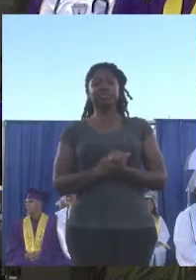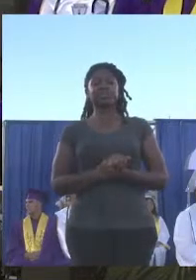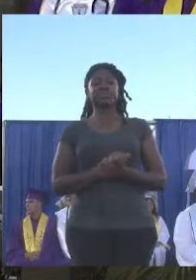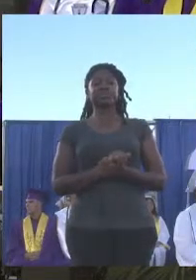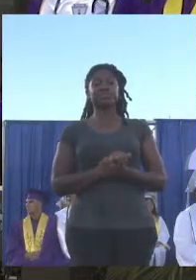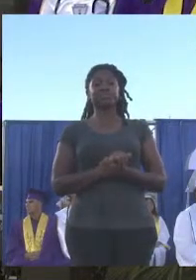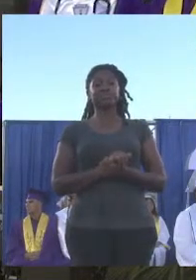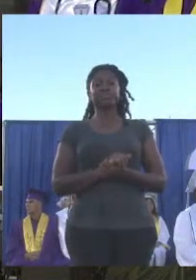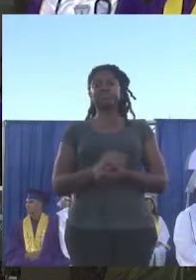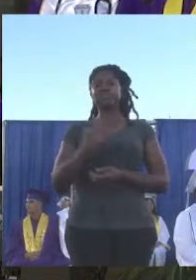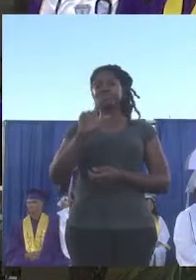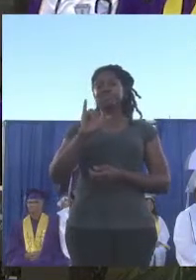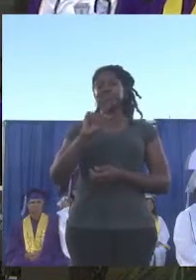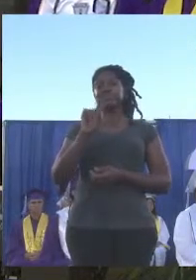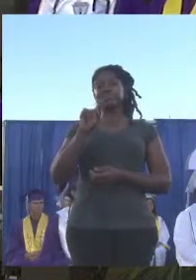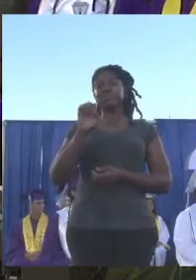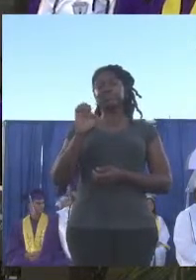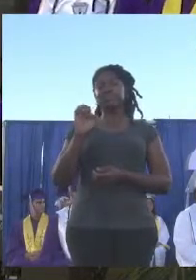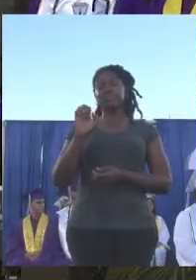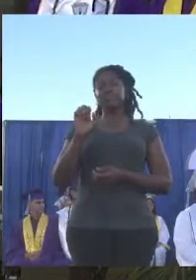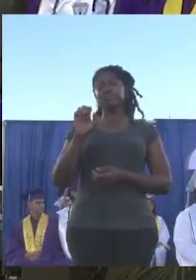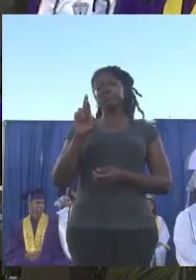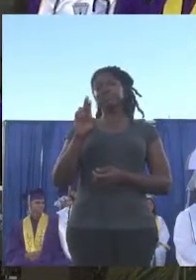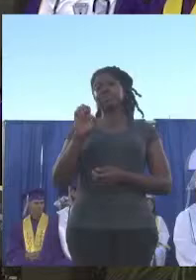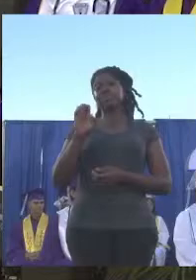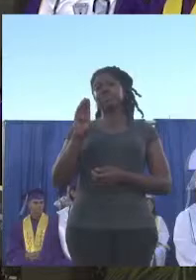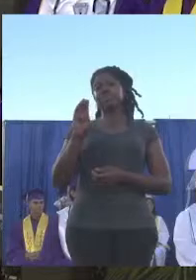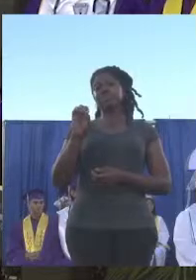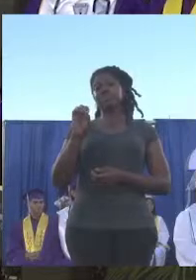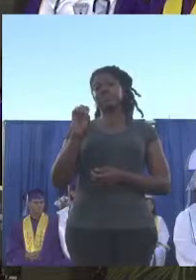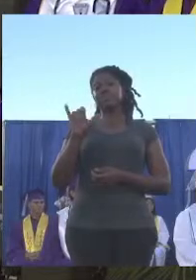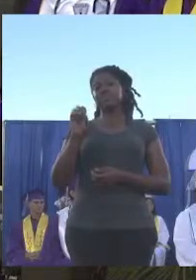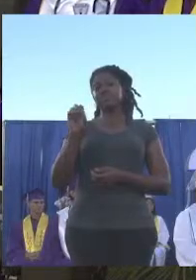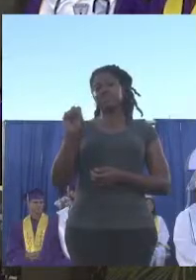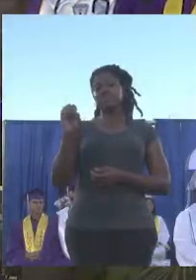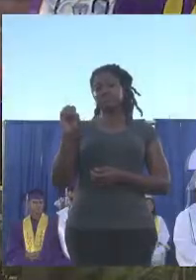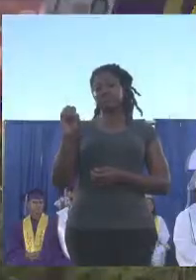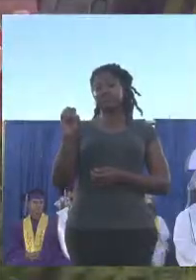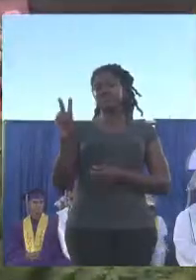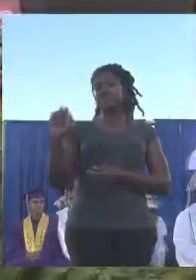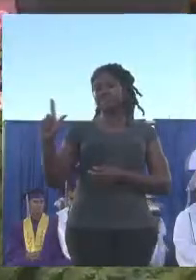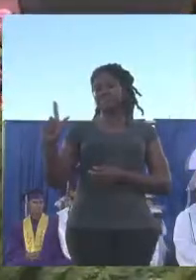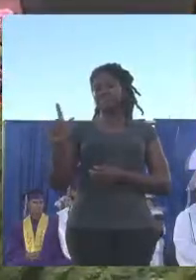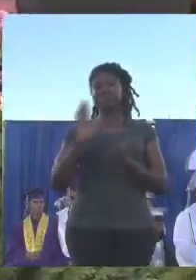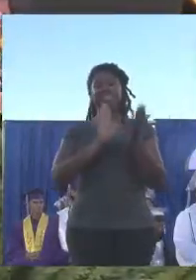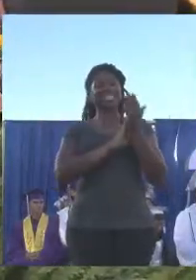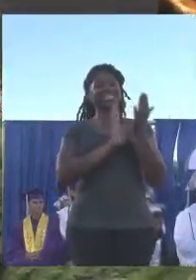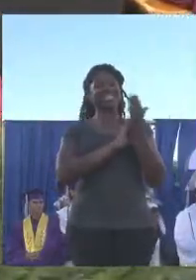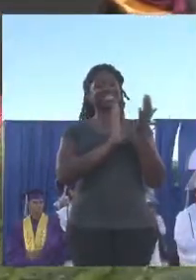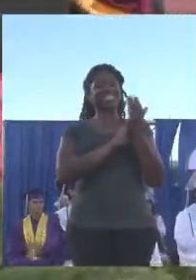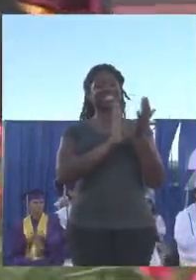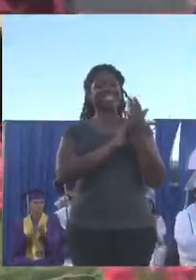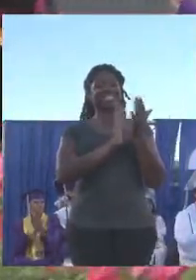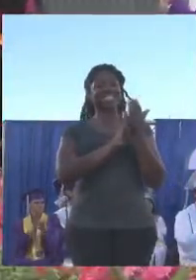are Lizette Marie Rebolloso Hansen, valedictorian.